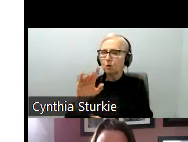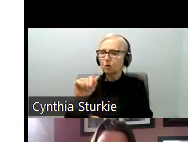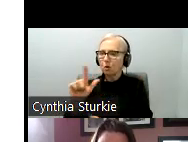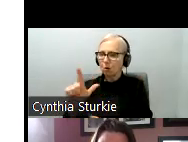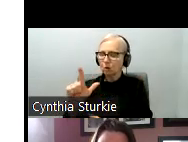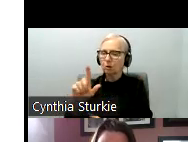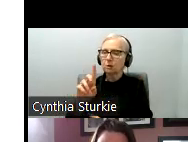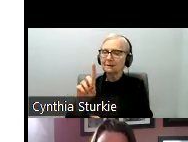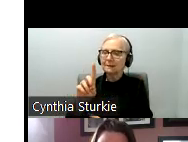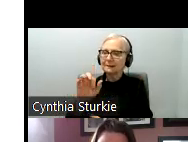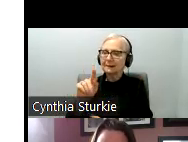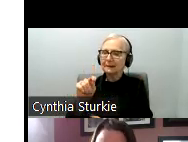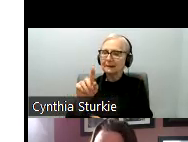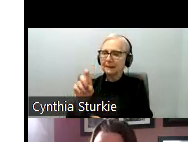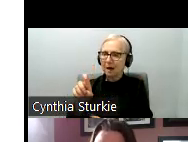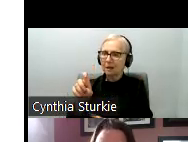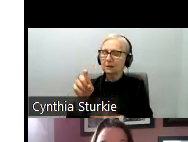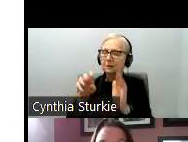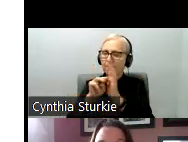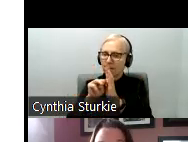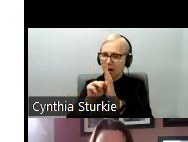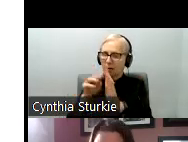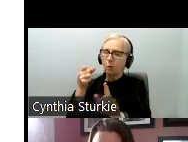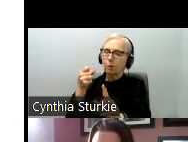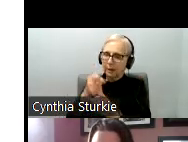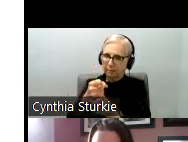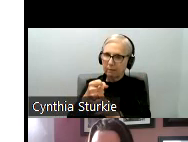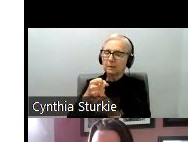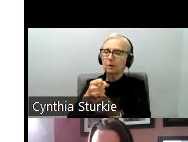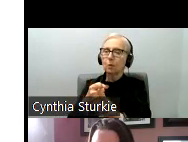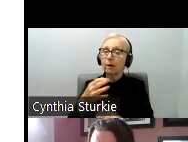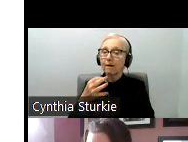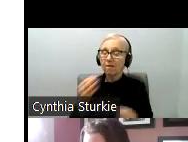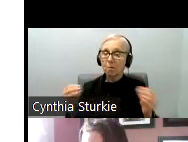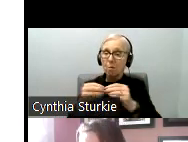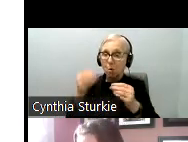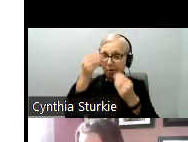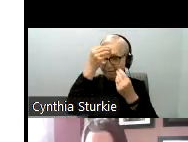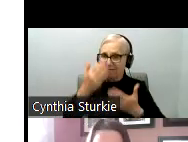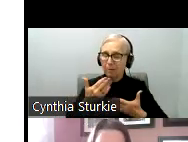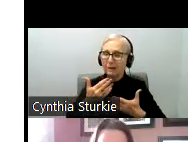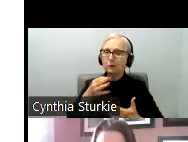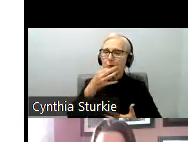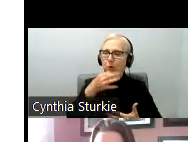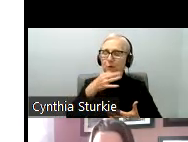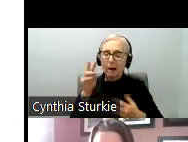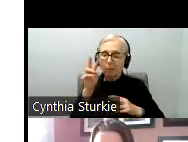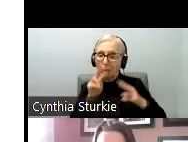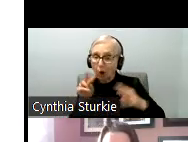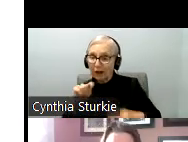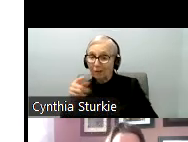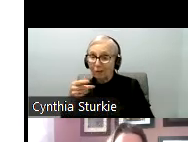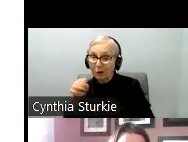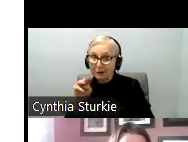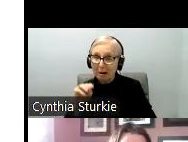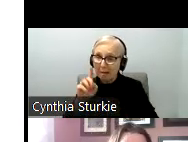and we will have more information for you all as soon as possible. I'm kind of looking for Tom, but I can't see him on my screen, so I don't know if he